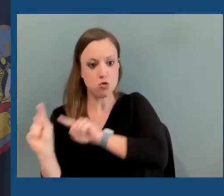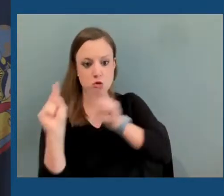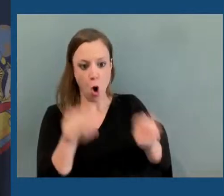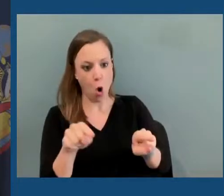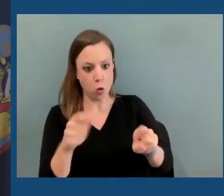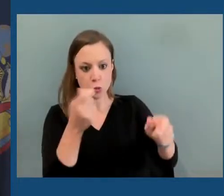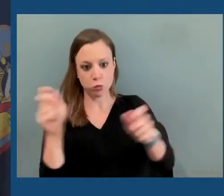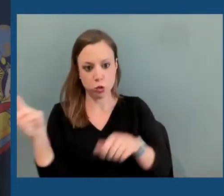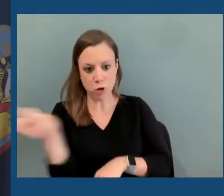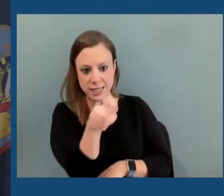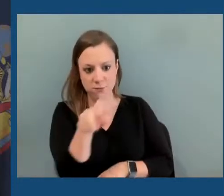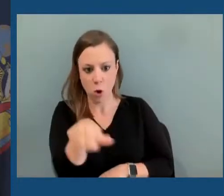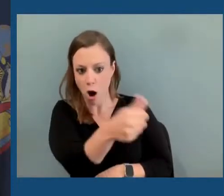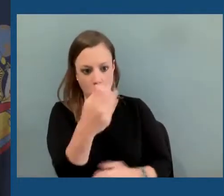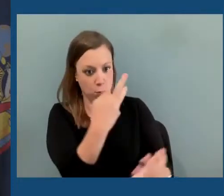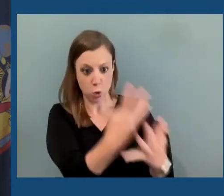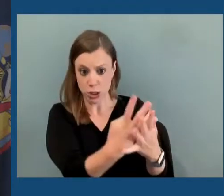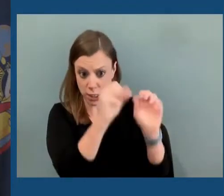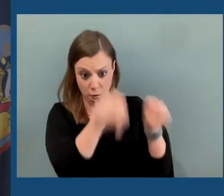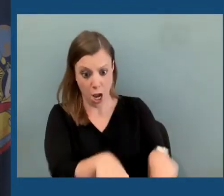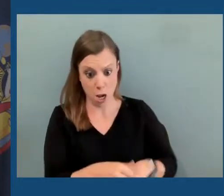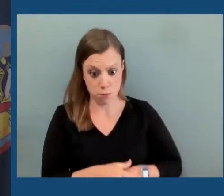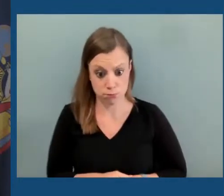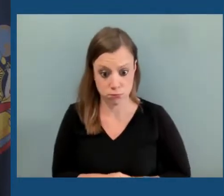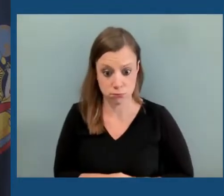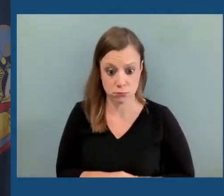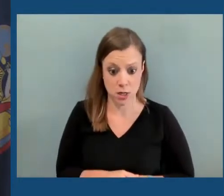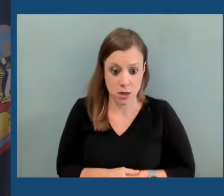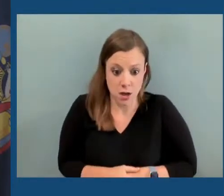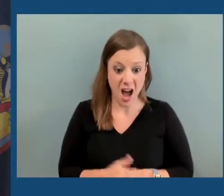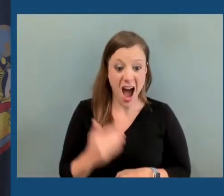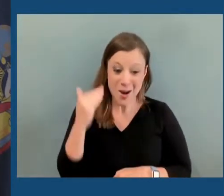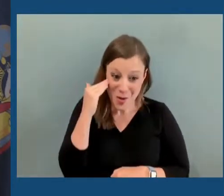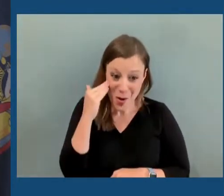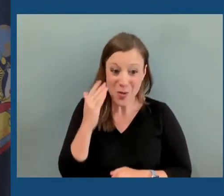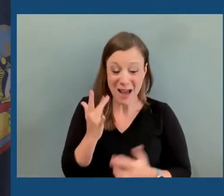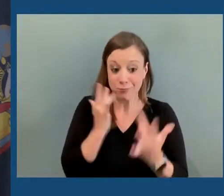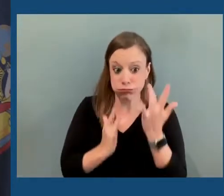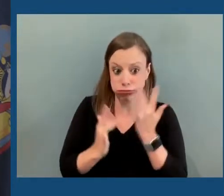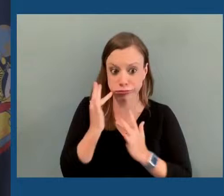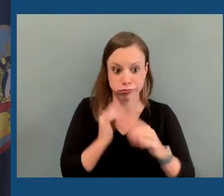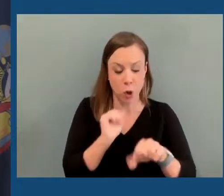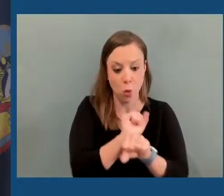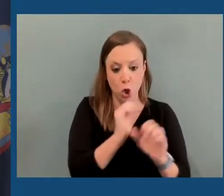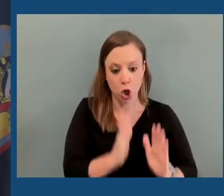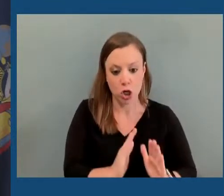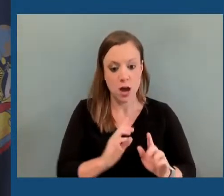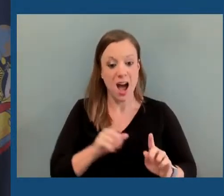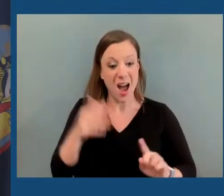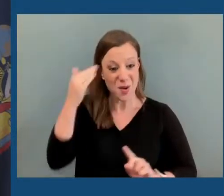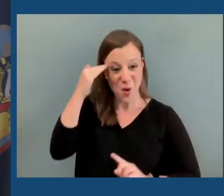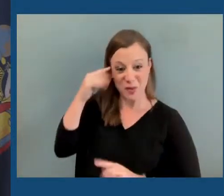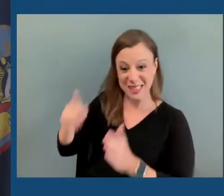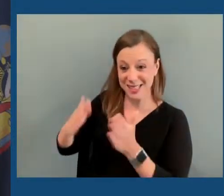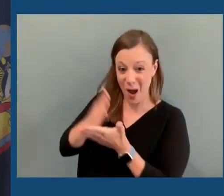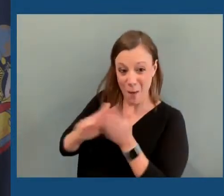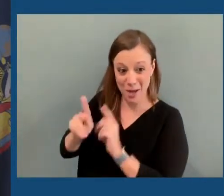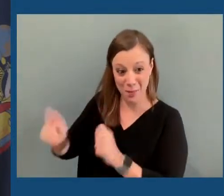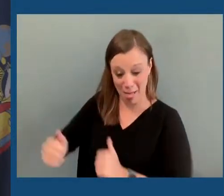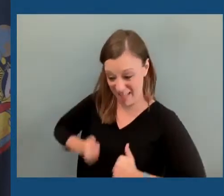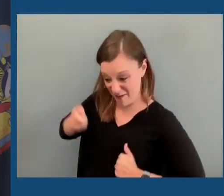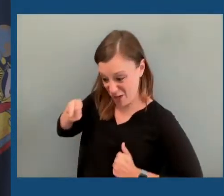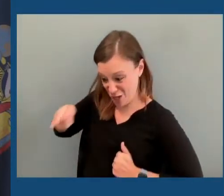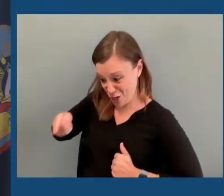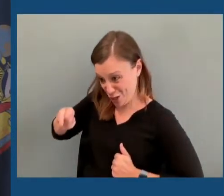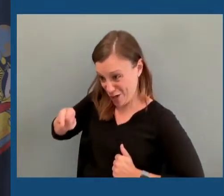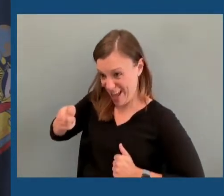know geographically it becomes a challenge, but there actually is a very heavy concentration of prisons, in Finger Lakes and the